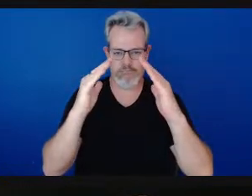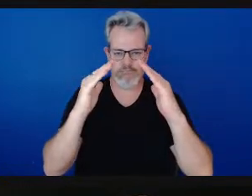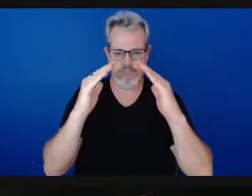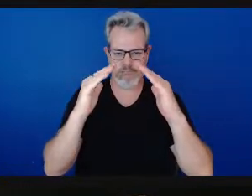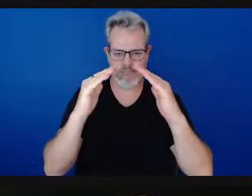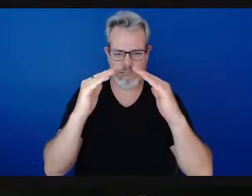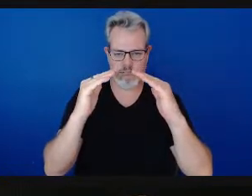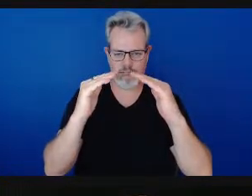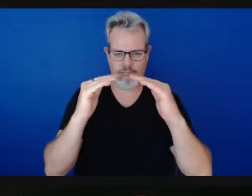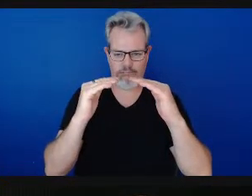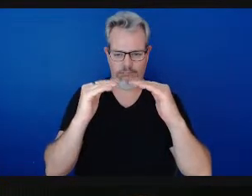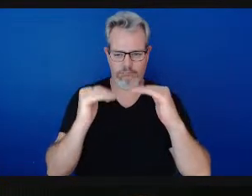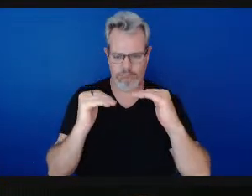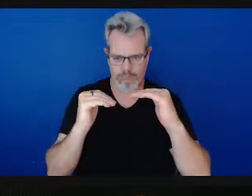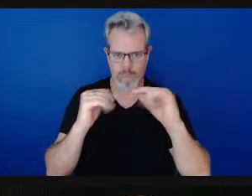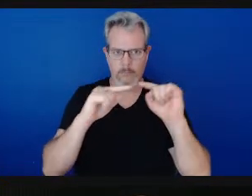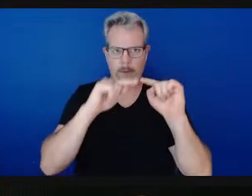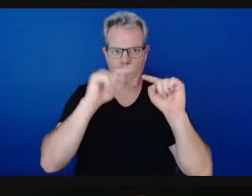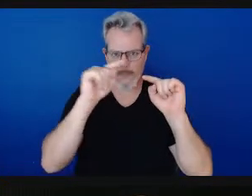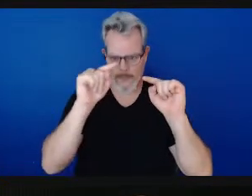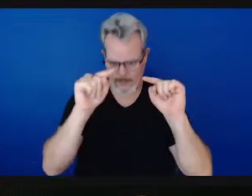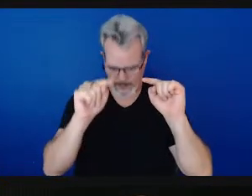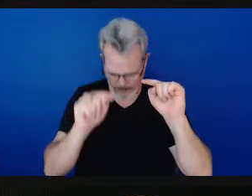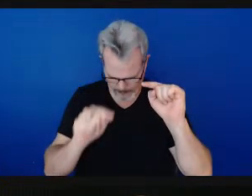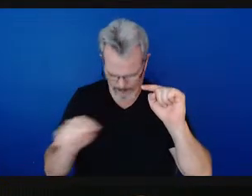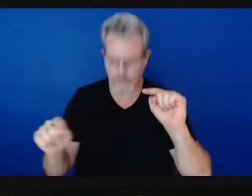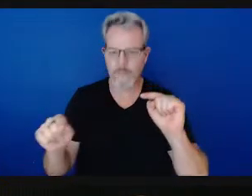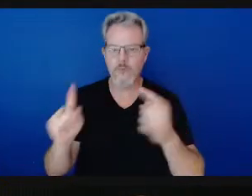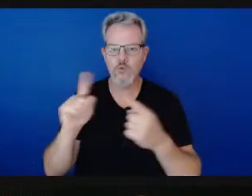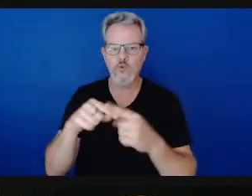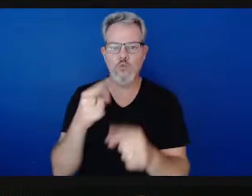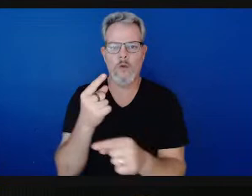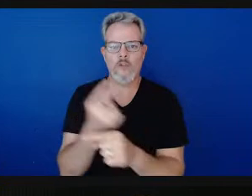tilt back to its close to its original level